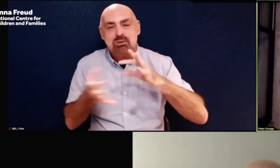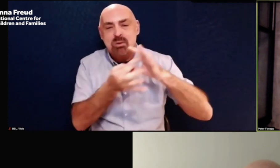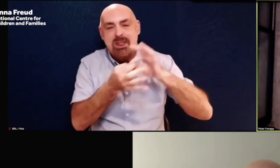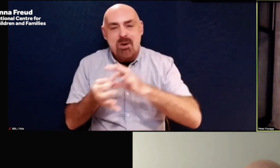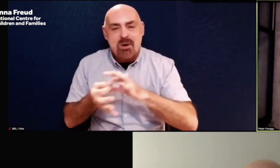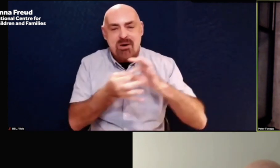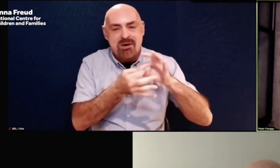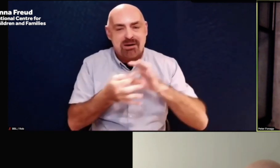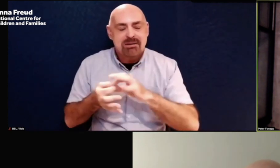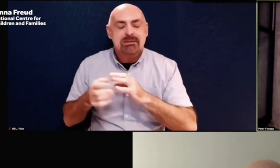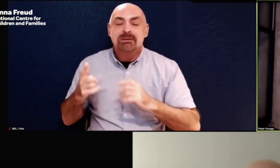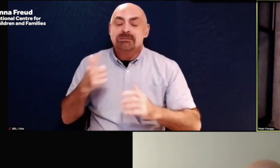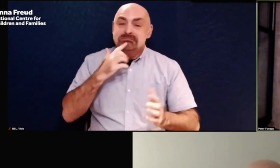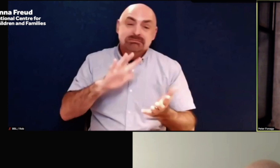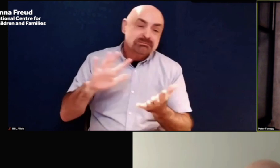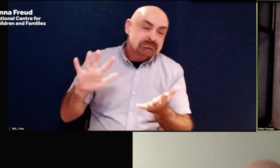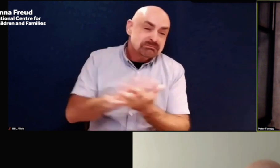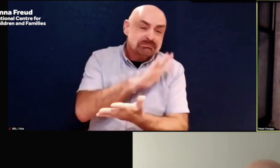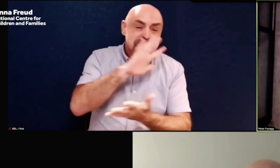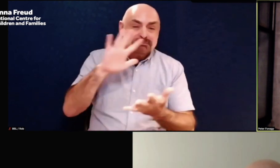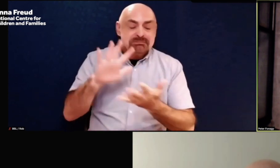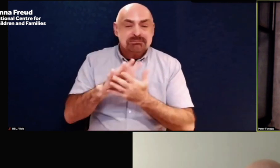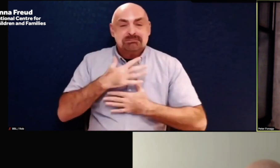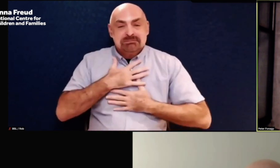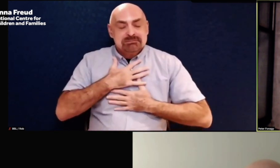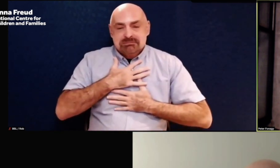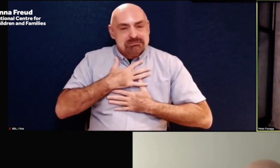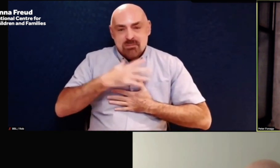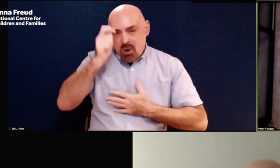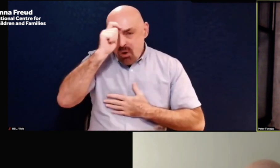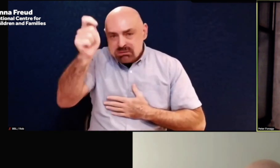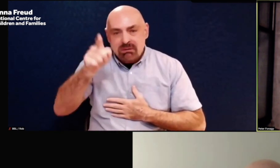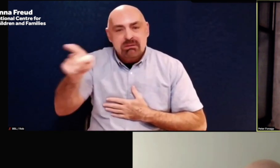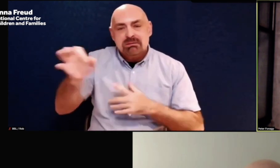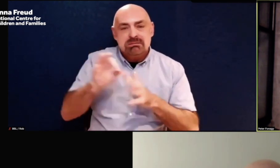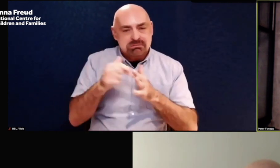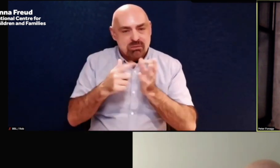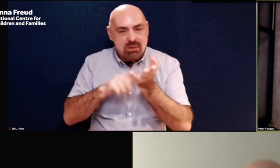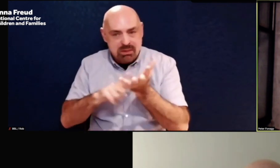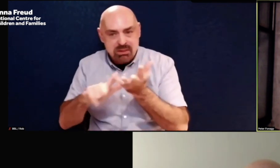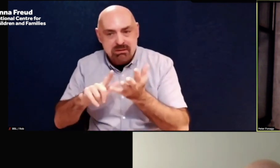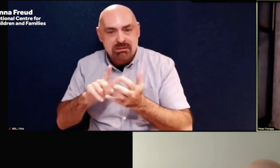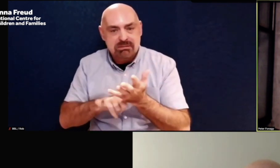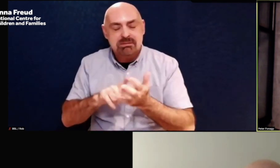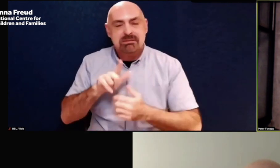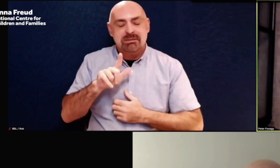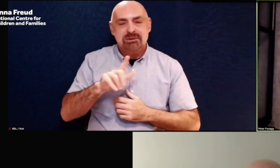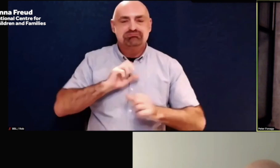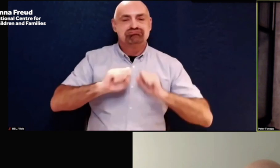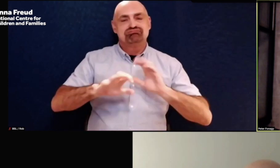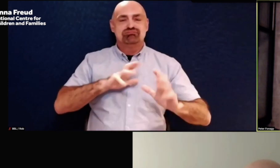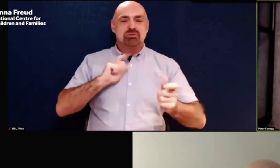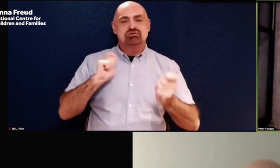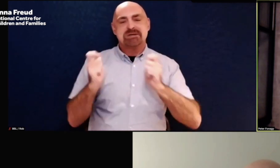I'm absolutely delighted and privileged and honored to welcome him to give his transformation